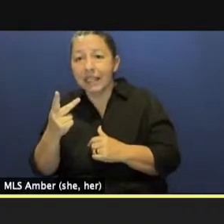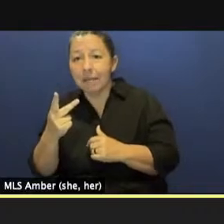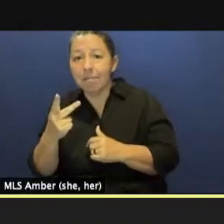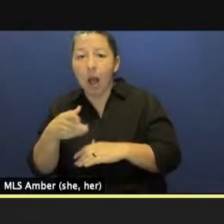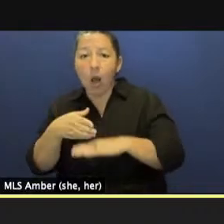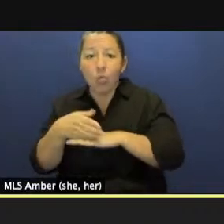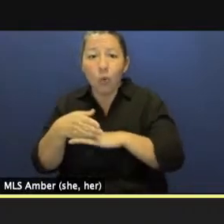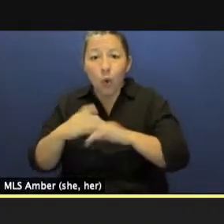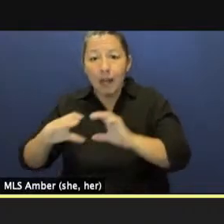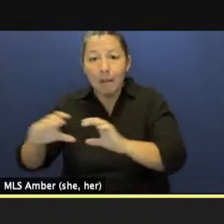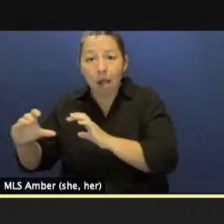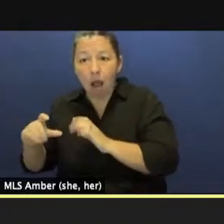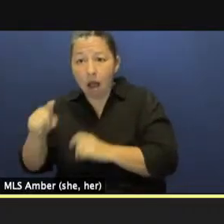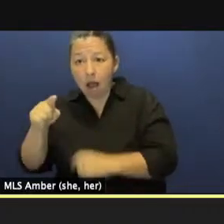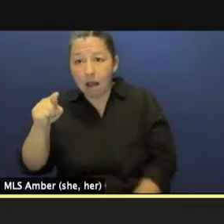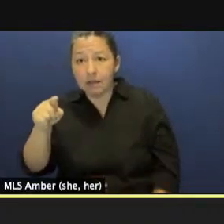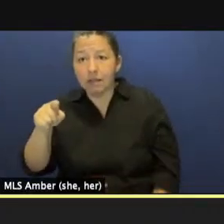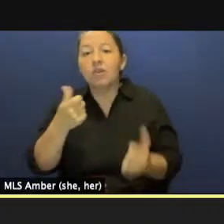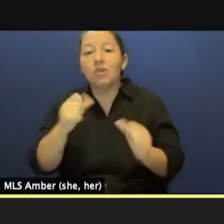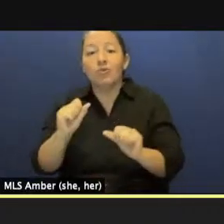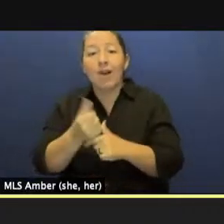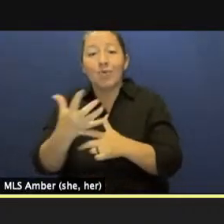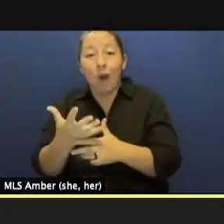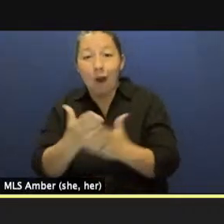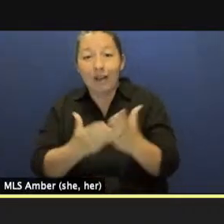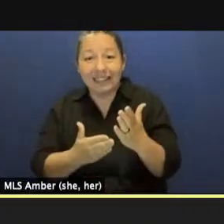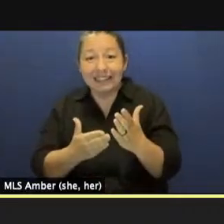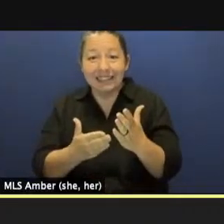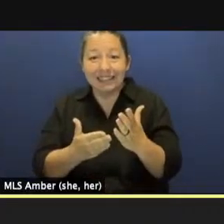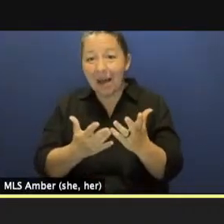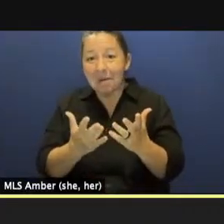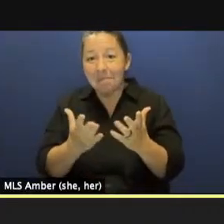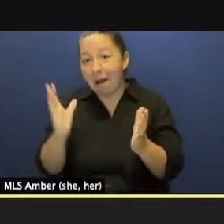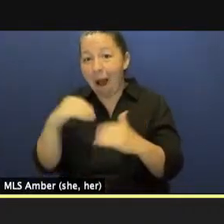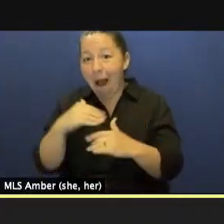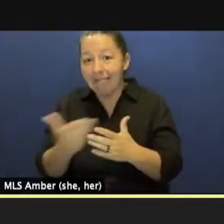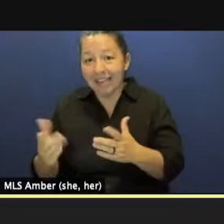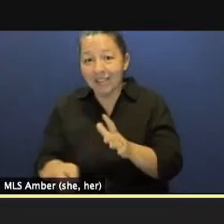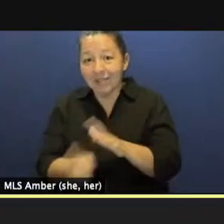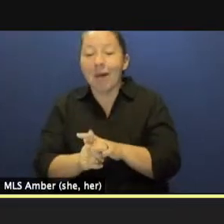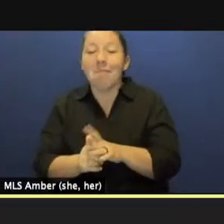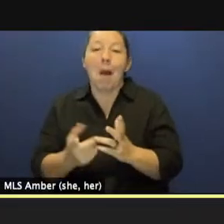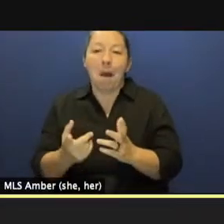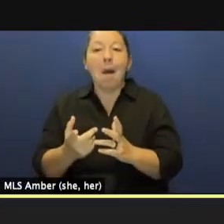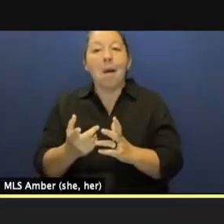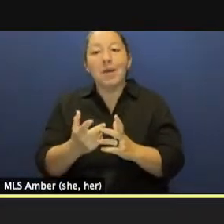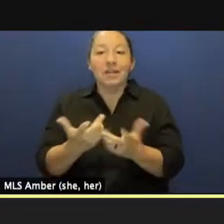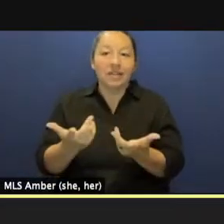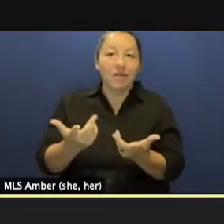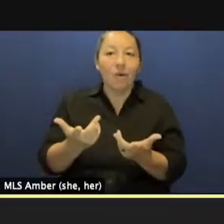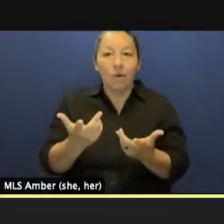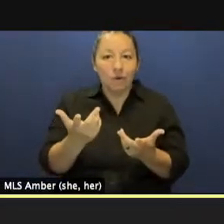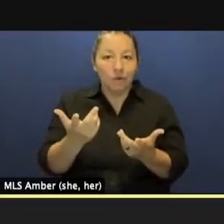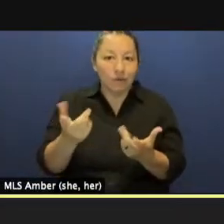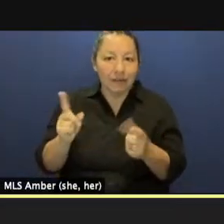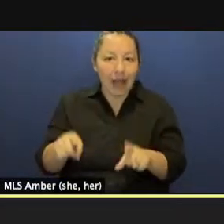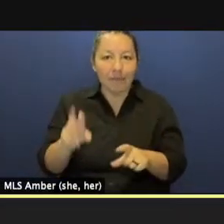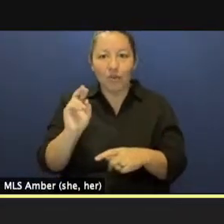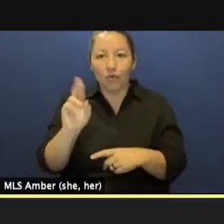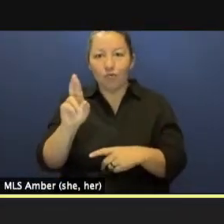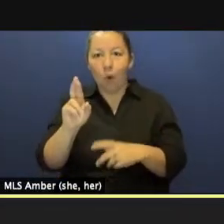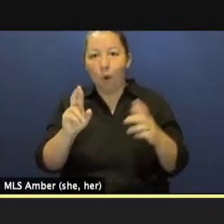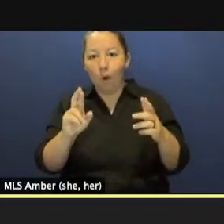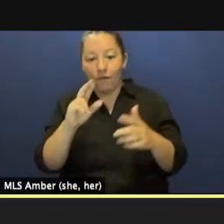there, trying to cause some anomalies, right? We have a rampway that lands on a rock and twists the entire